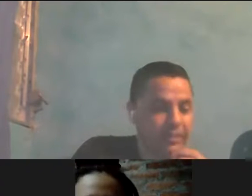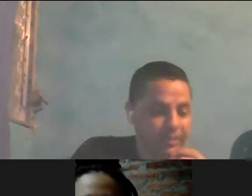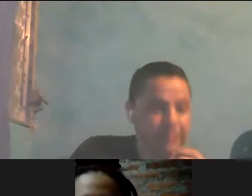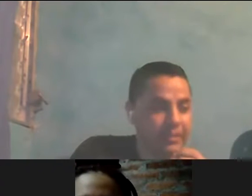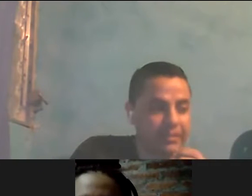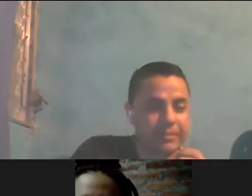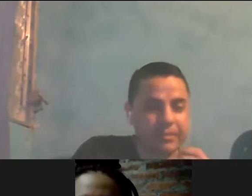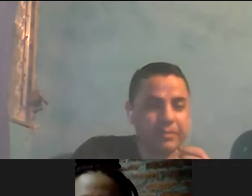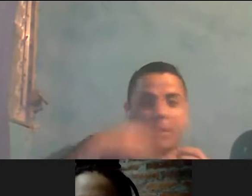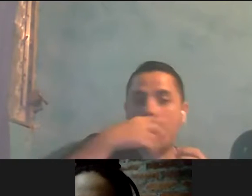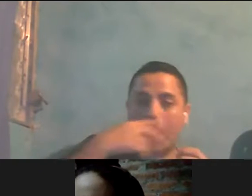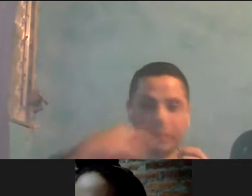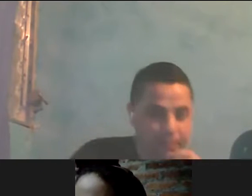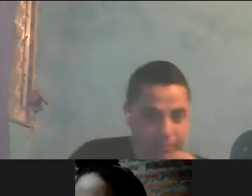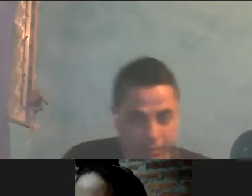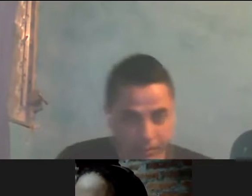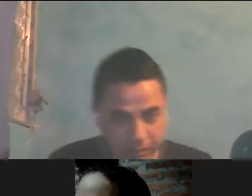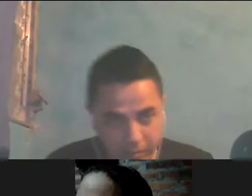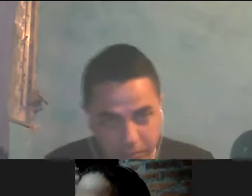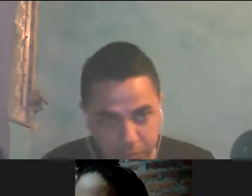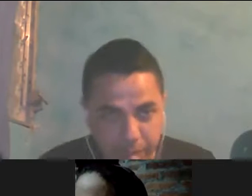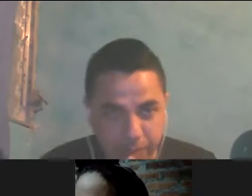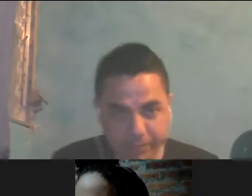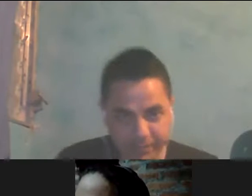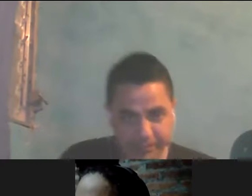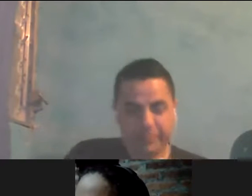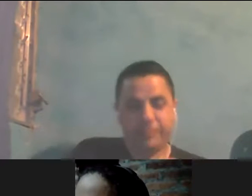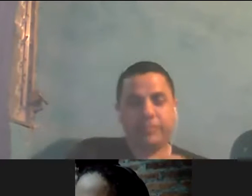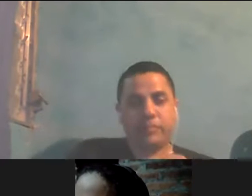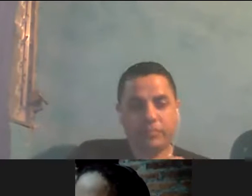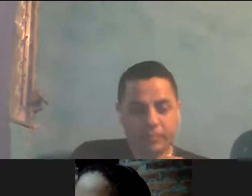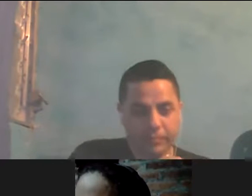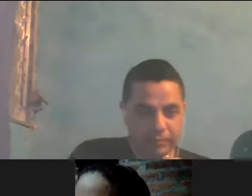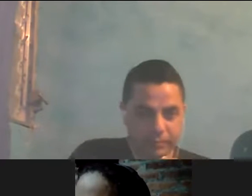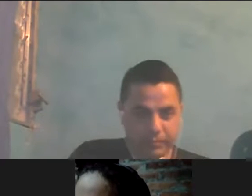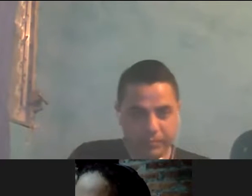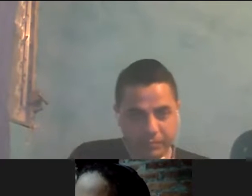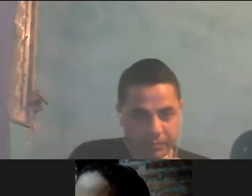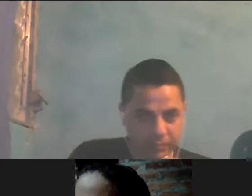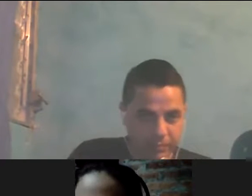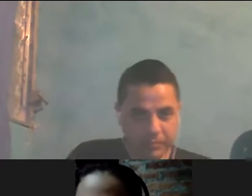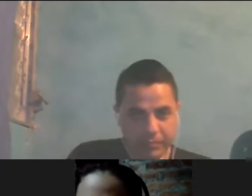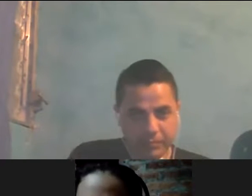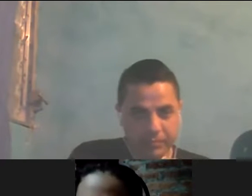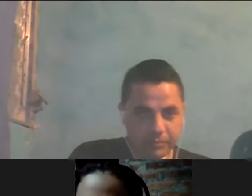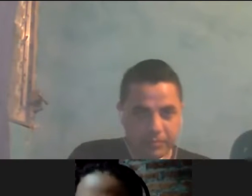Okay, yes. 30 o'clock tomorrow.